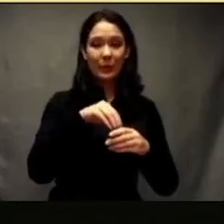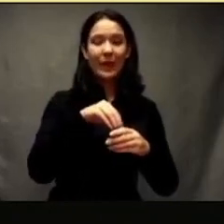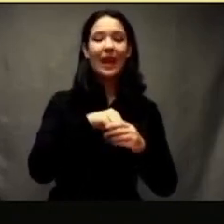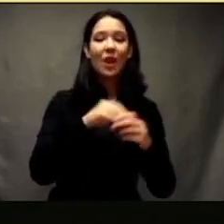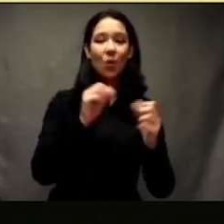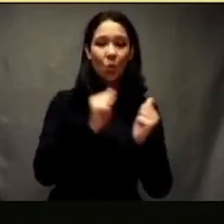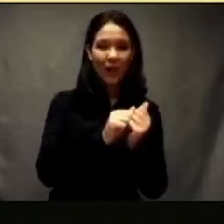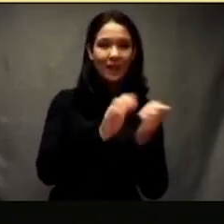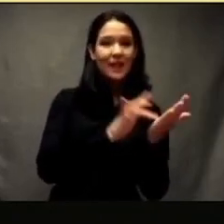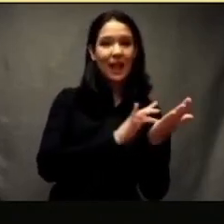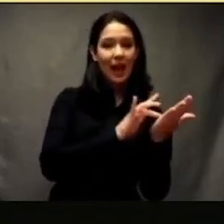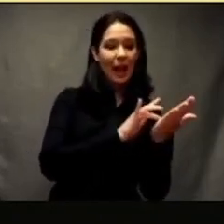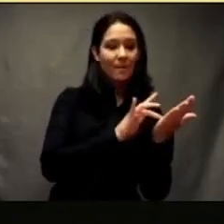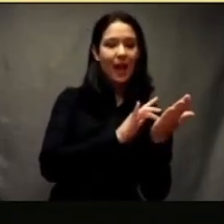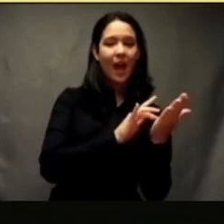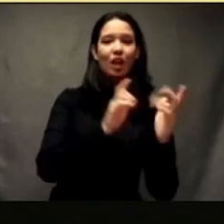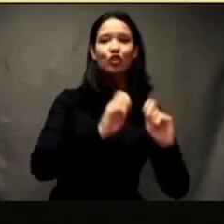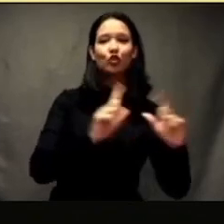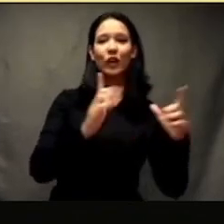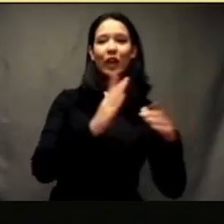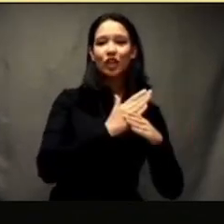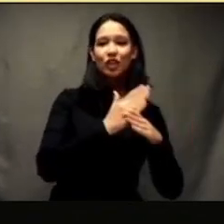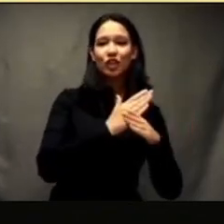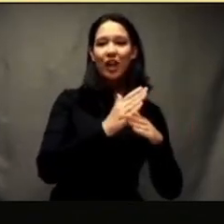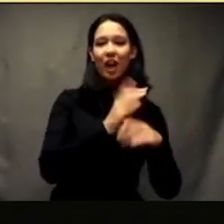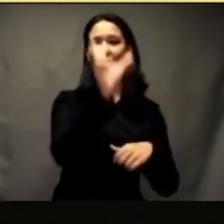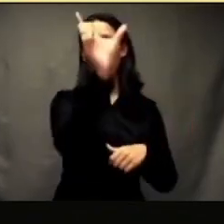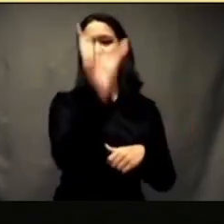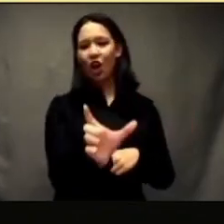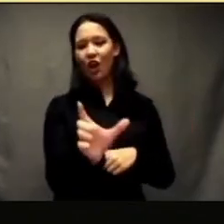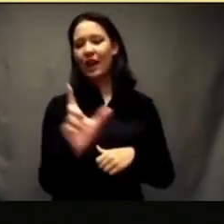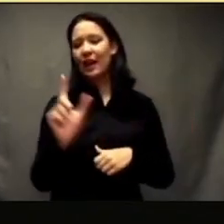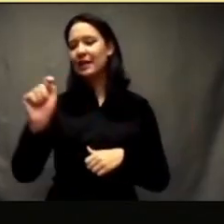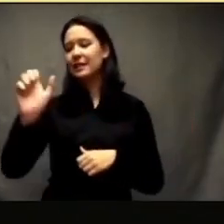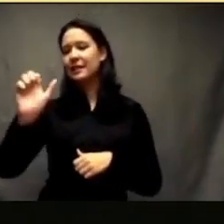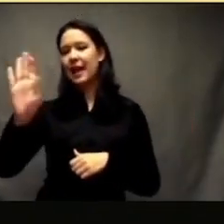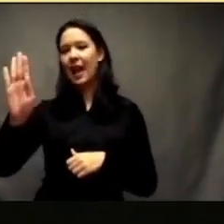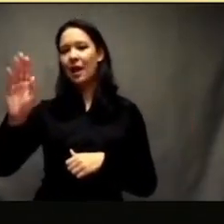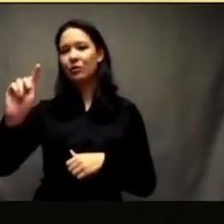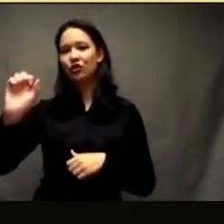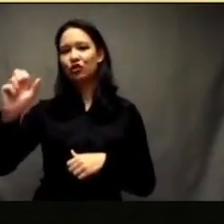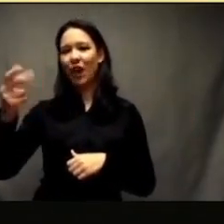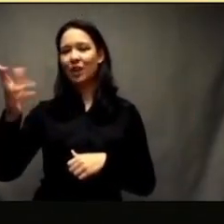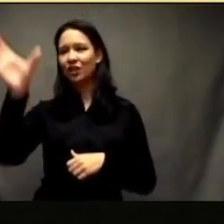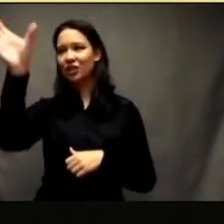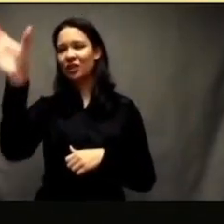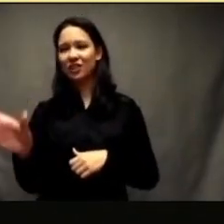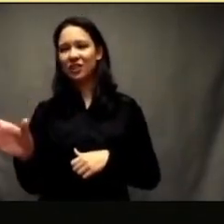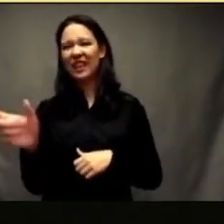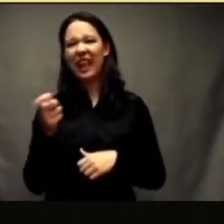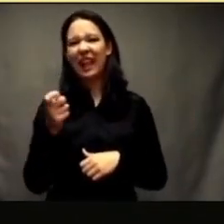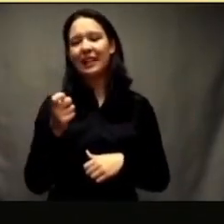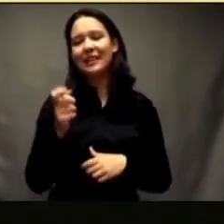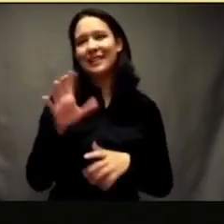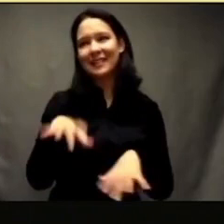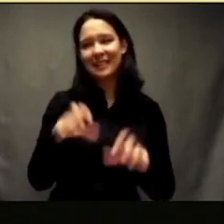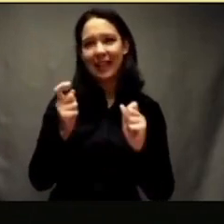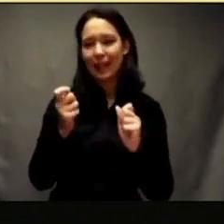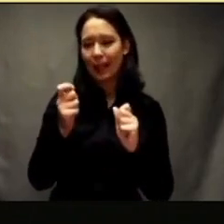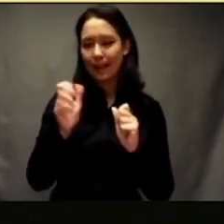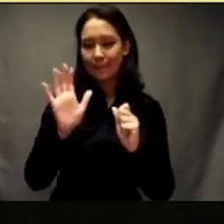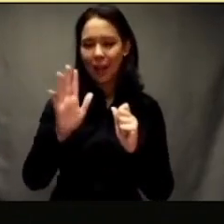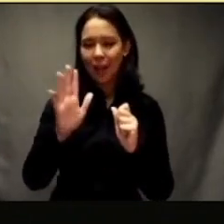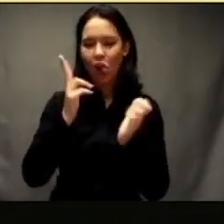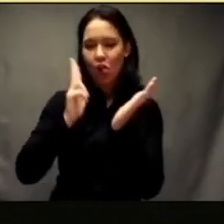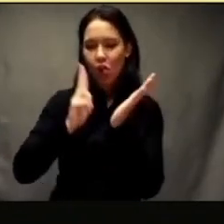iPad on half of a screen and have Scratch up on the other half. It takes a little bit, you have to like log in, which will